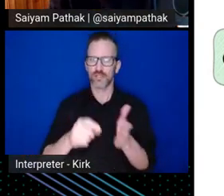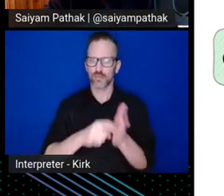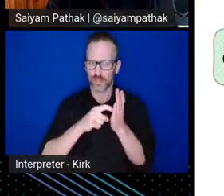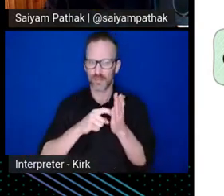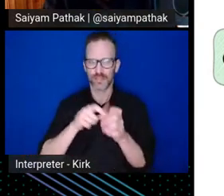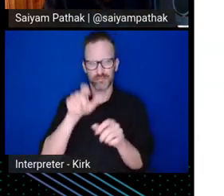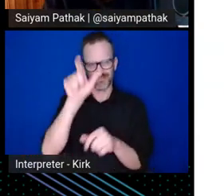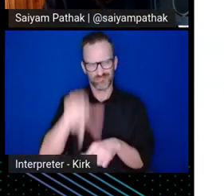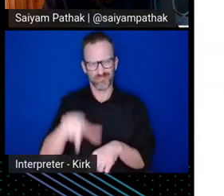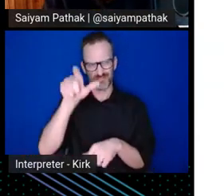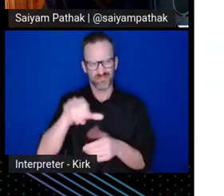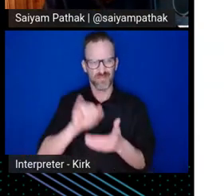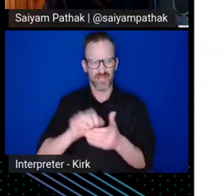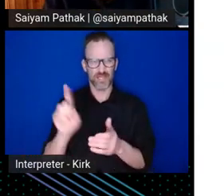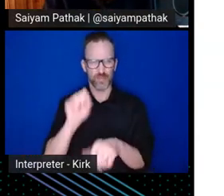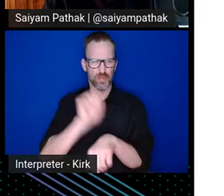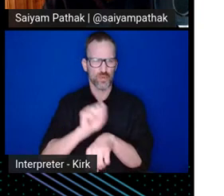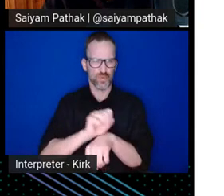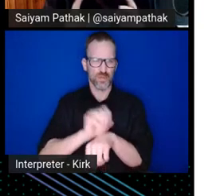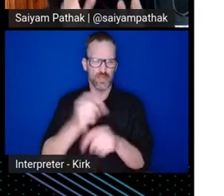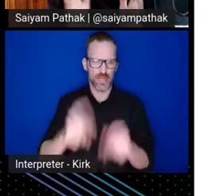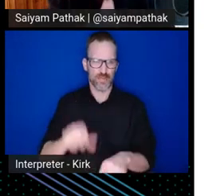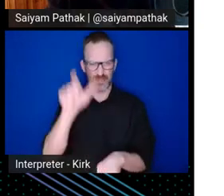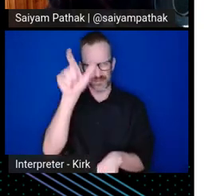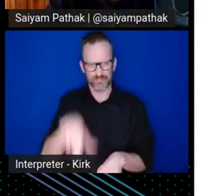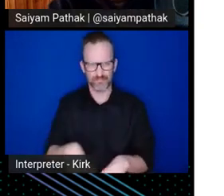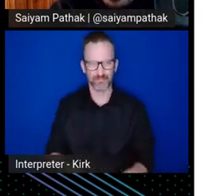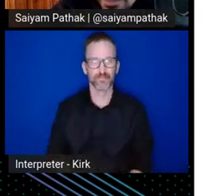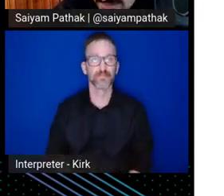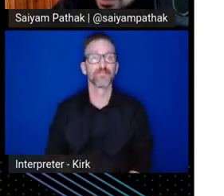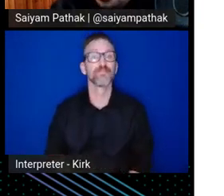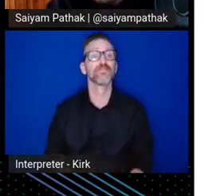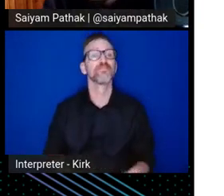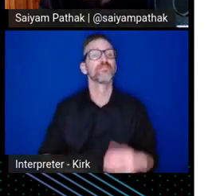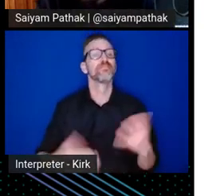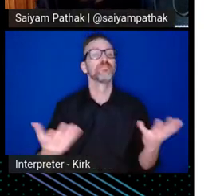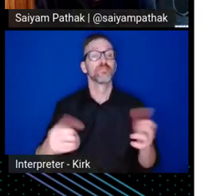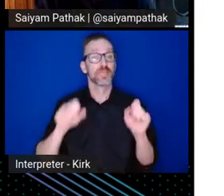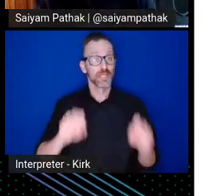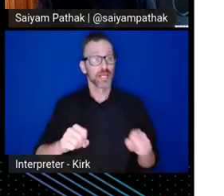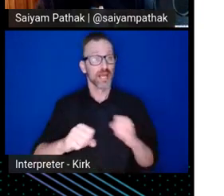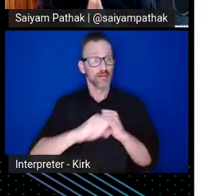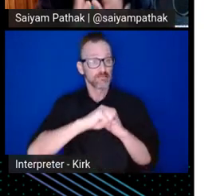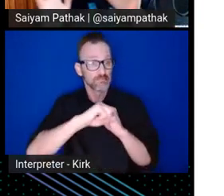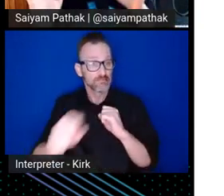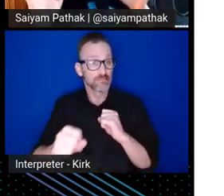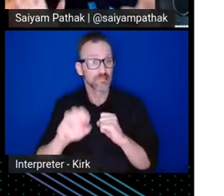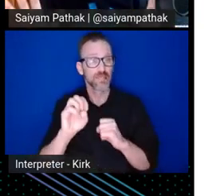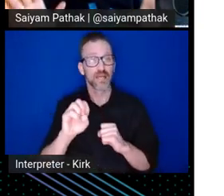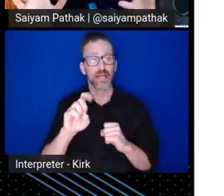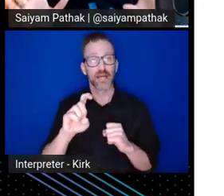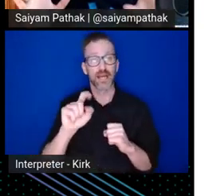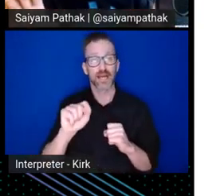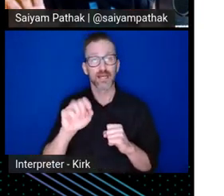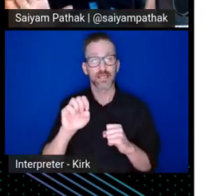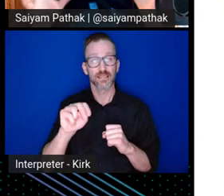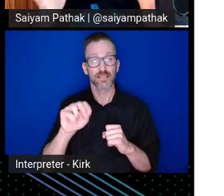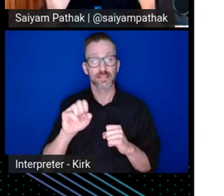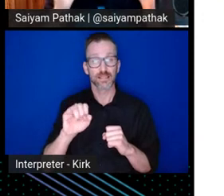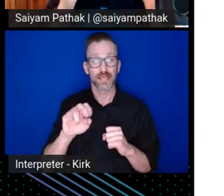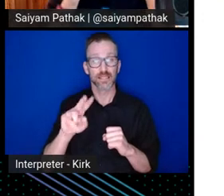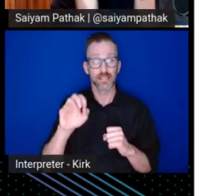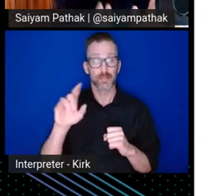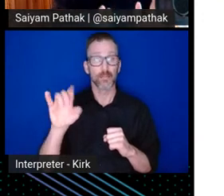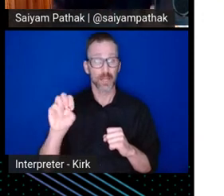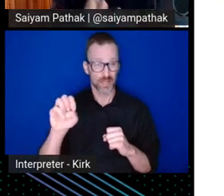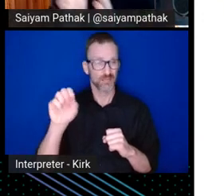that's pretty much it. Yeah, extensibility. Very fancy feature of Waypoint is extensive. It is extensible. It